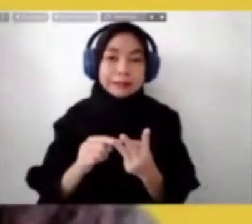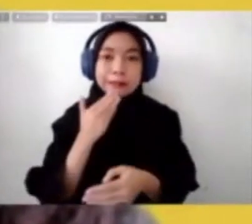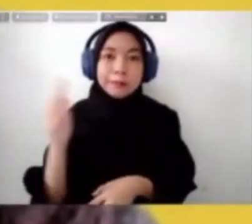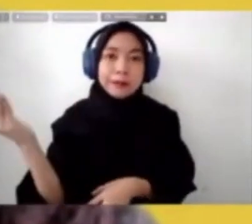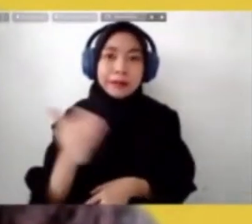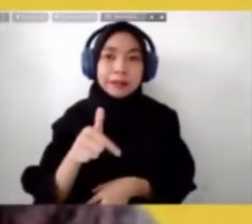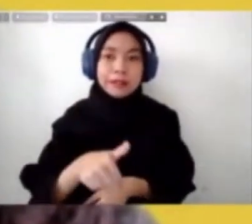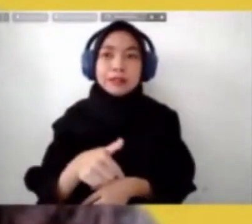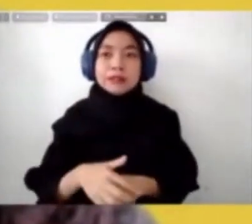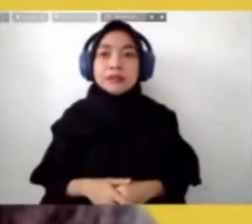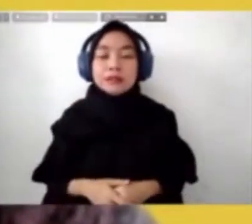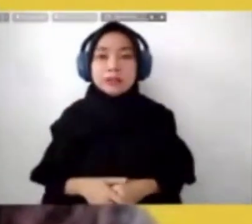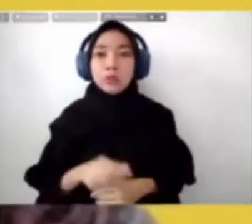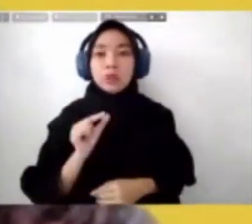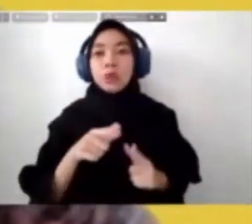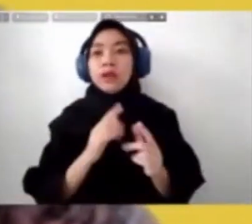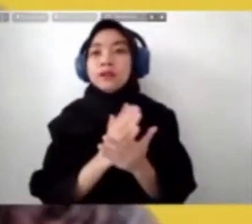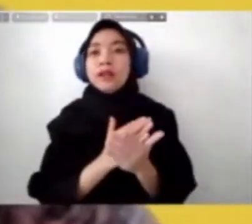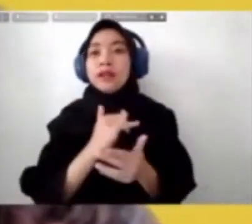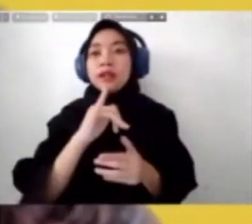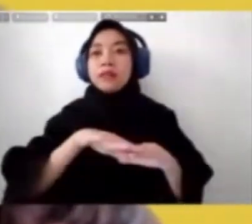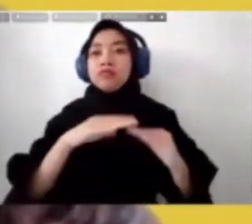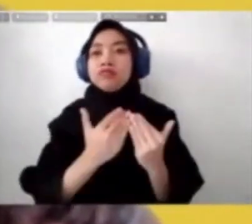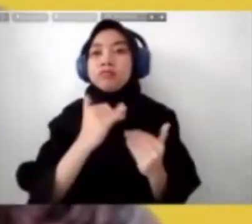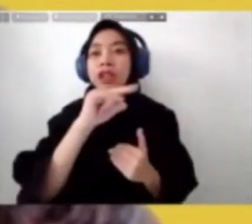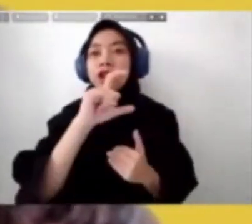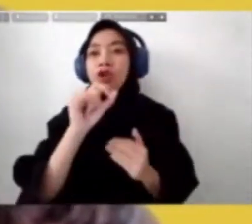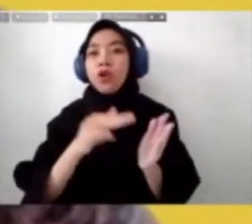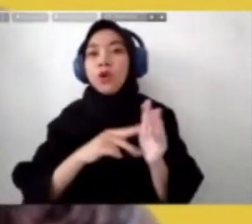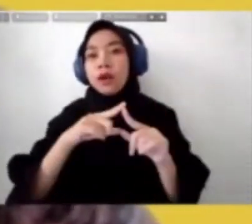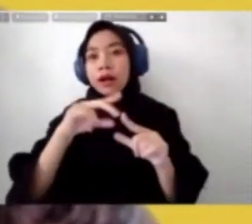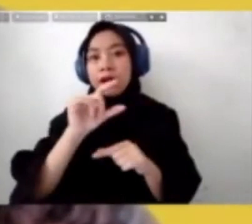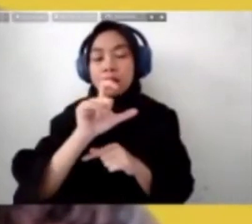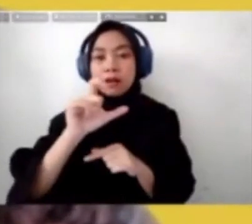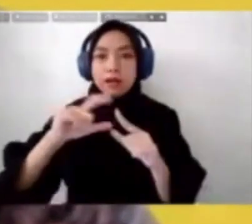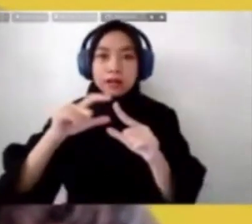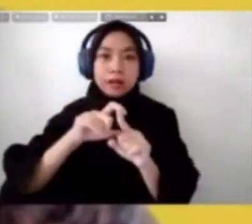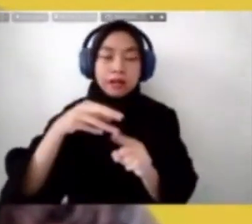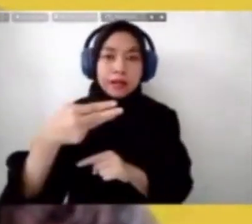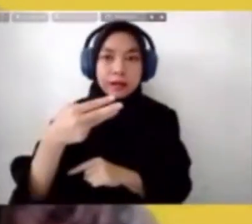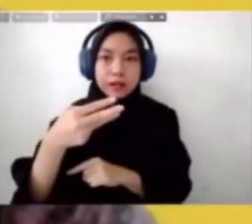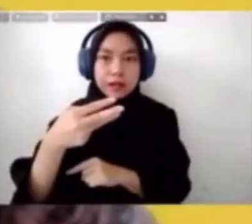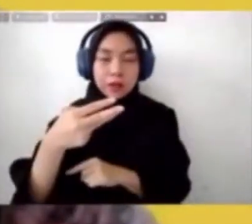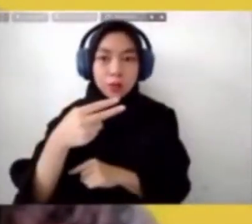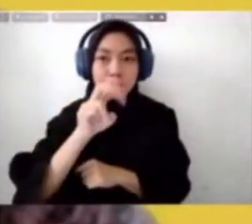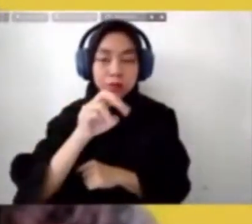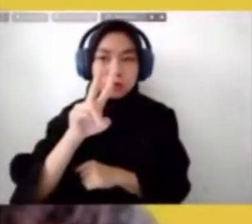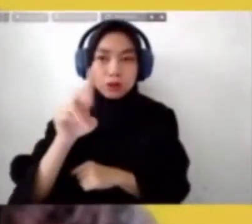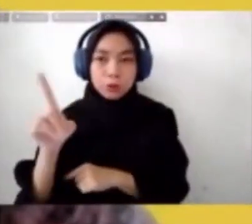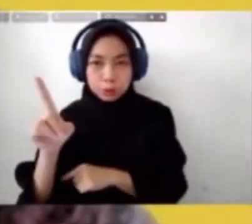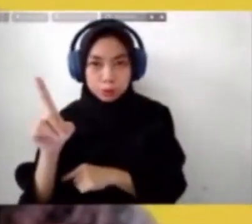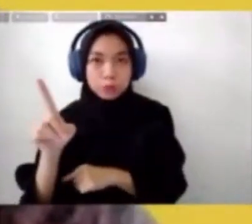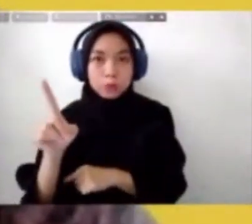ICON ARCCADE. Before I begin, please allow us to present the following introductory